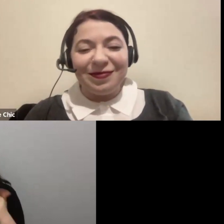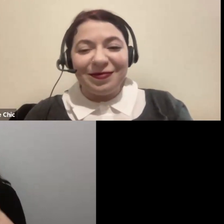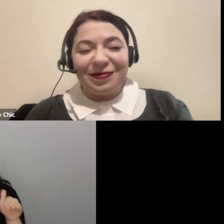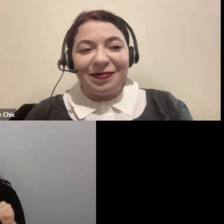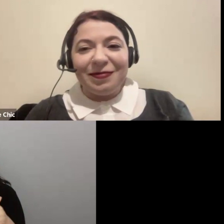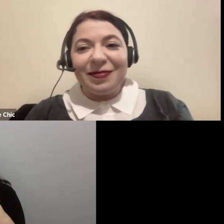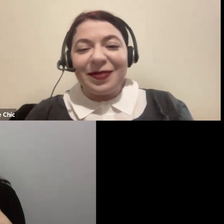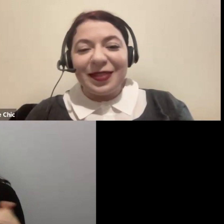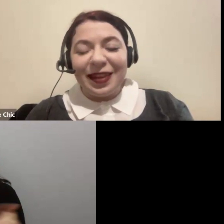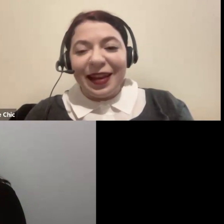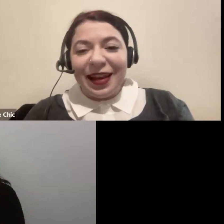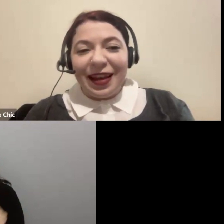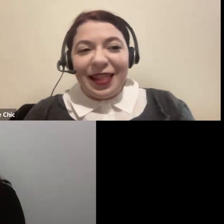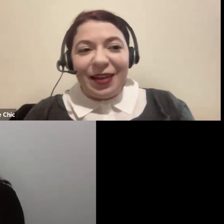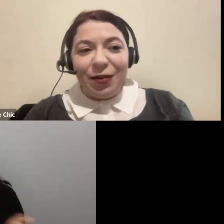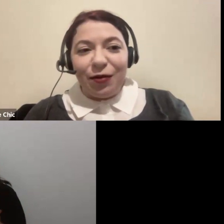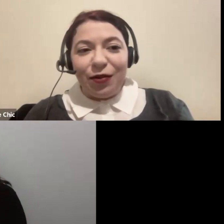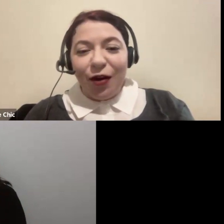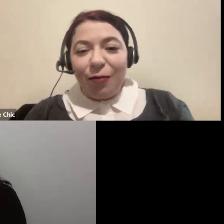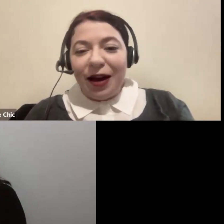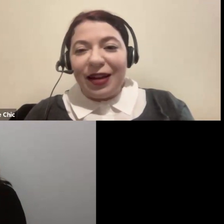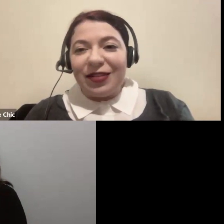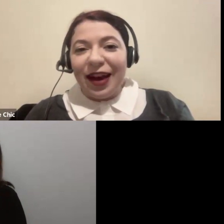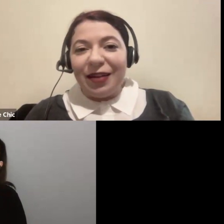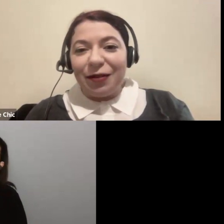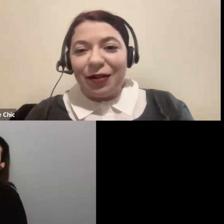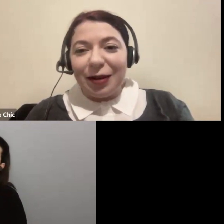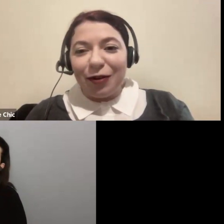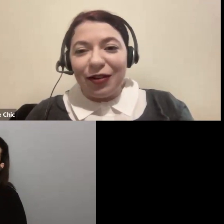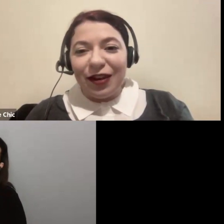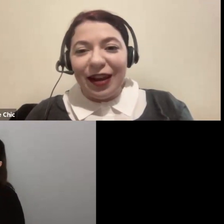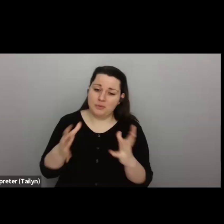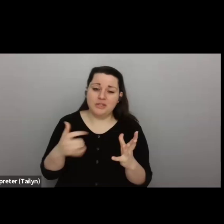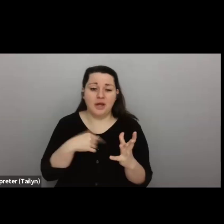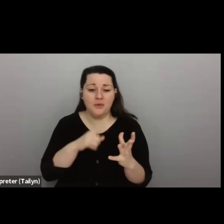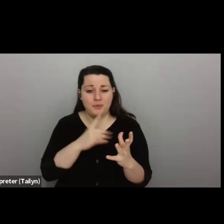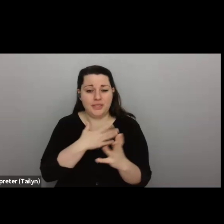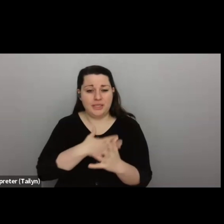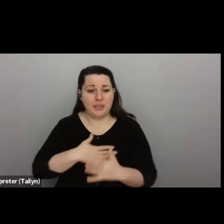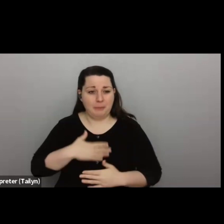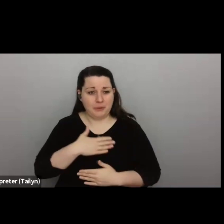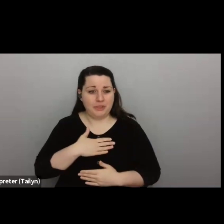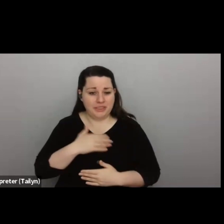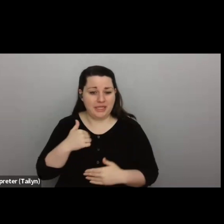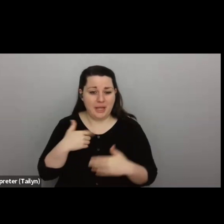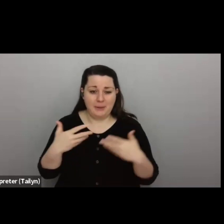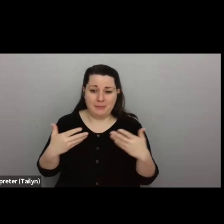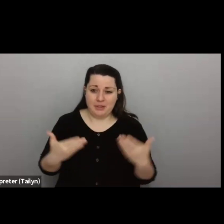herself further. Welcome, Sarah. Thank you so much. I really appreciate being here. And